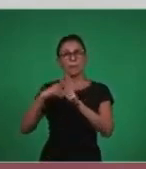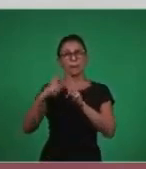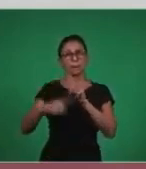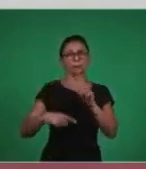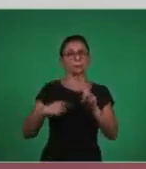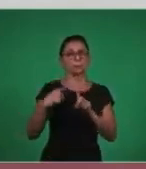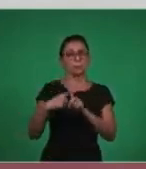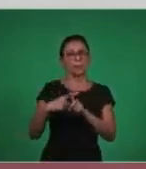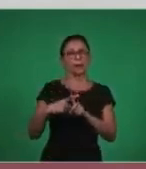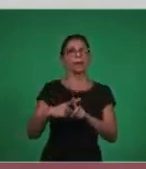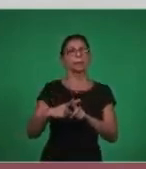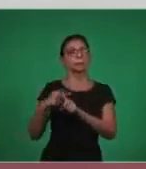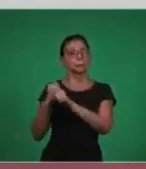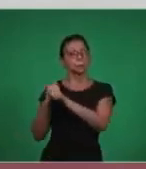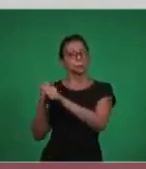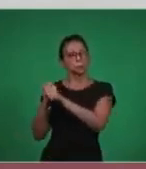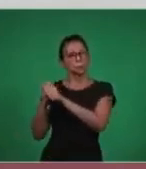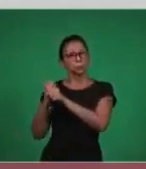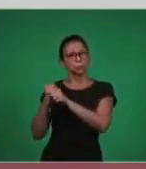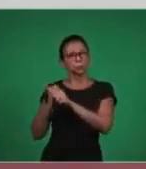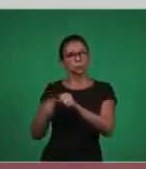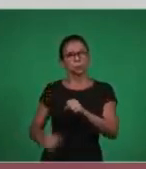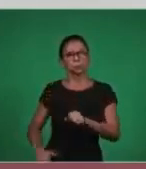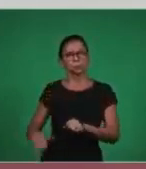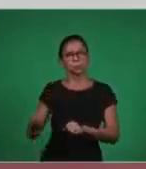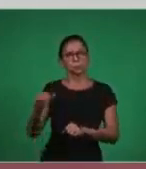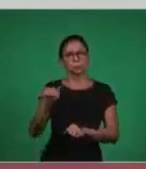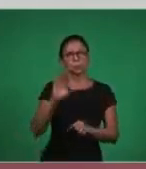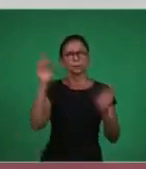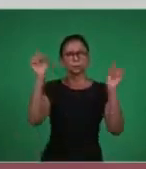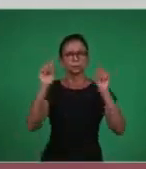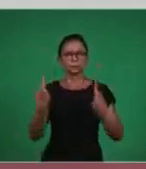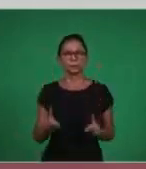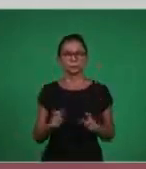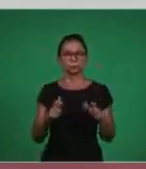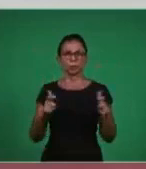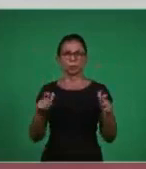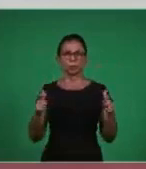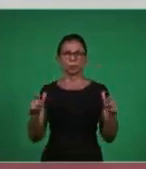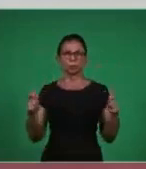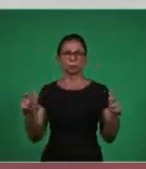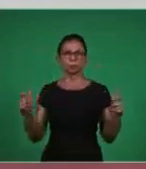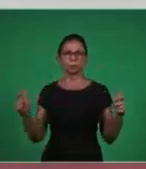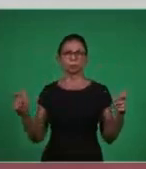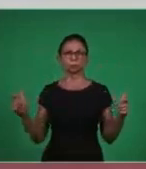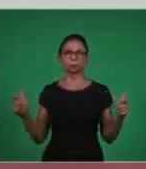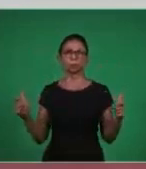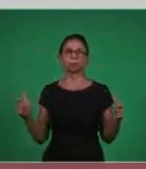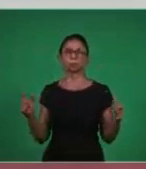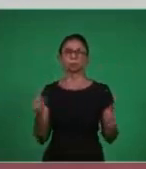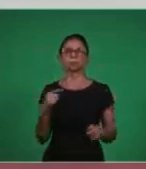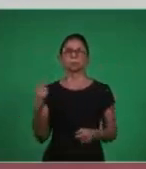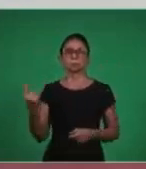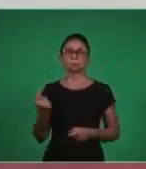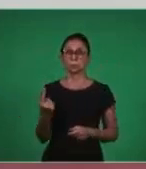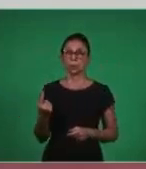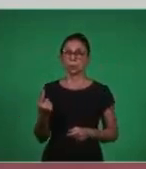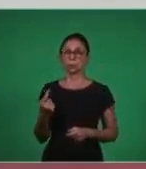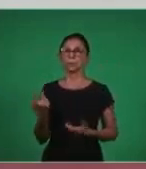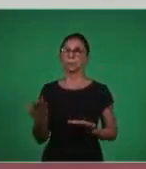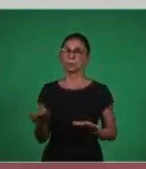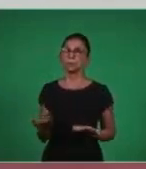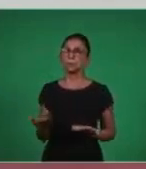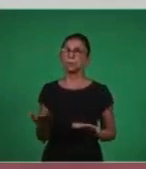And every year, the number of children with deficiency grows. And we are